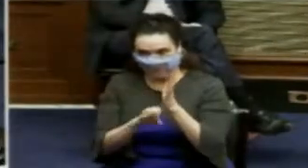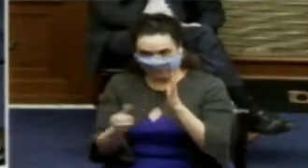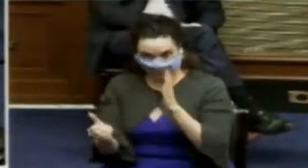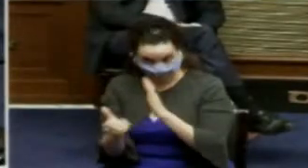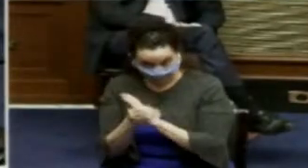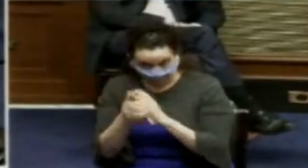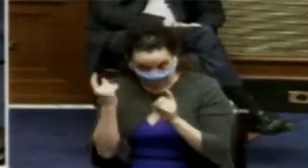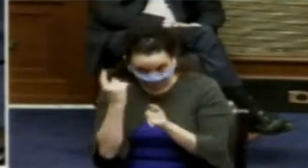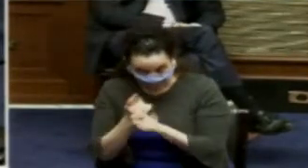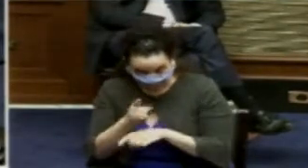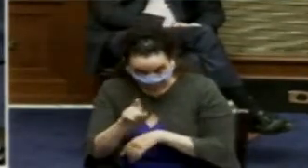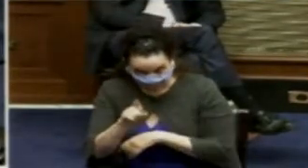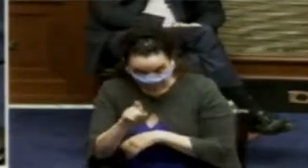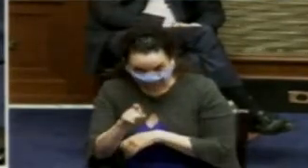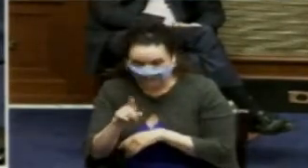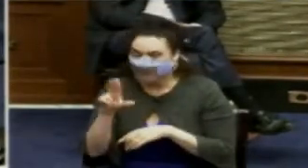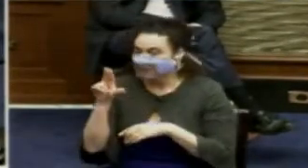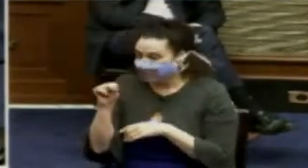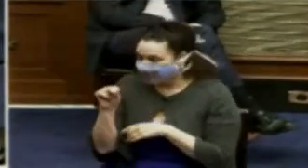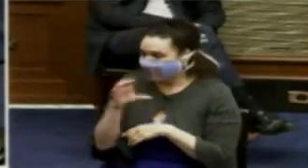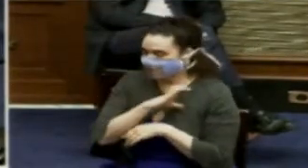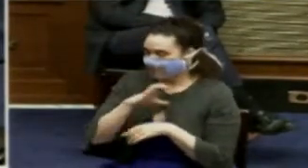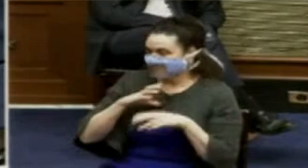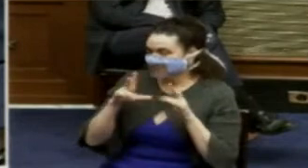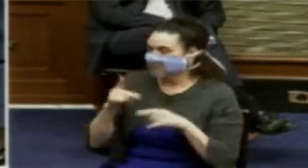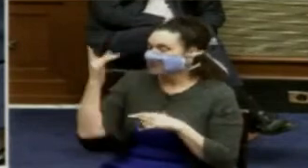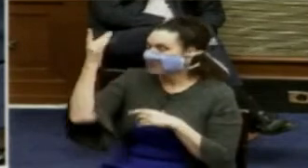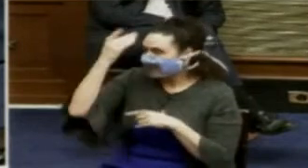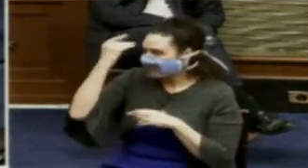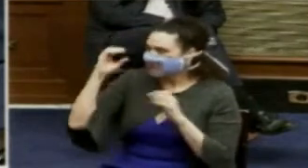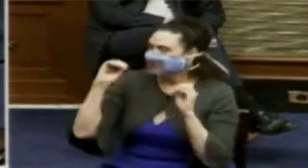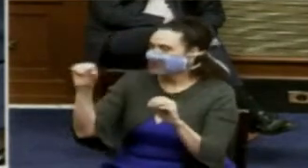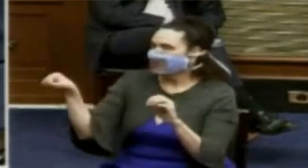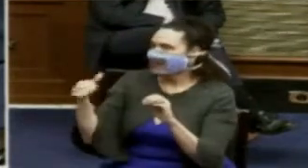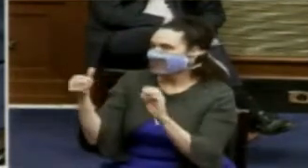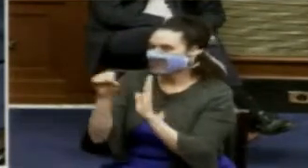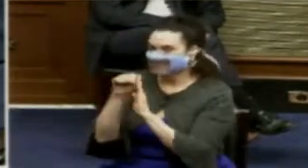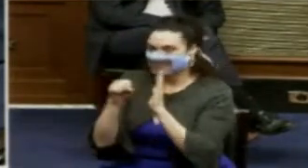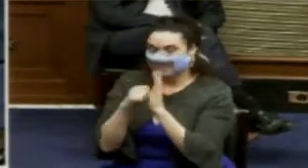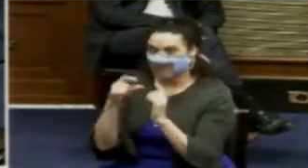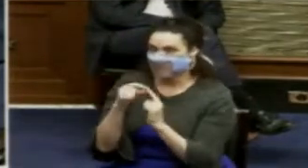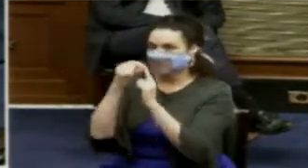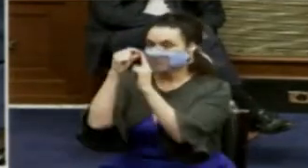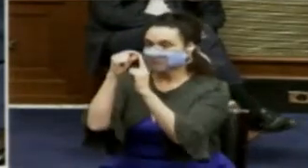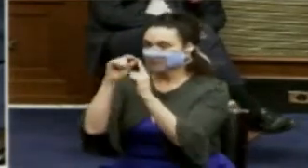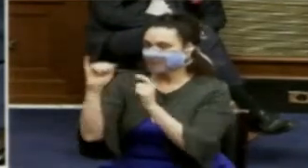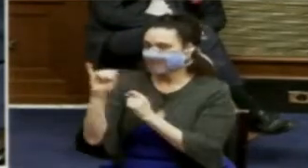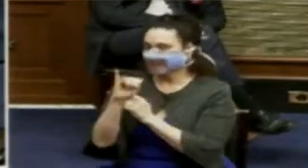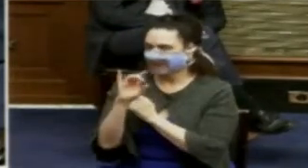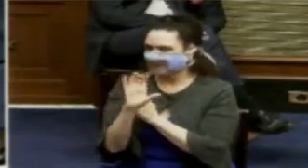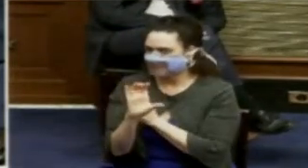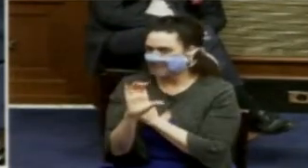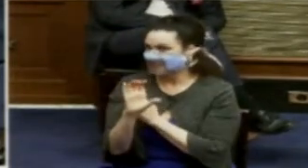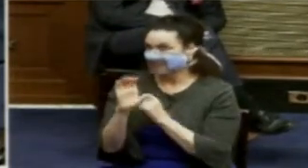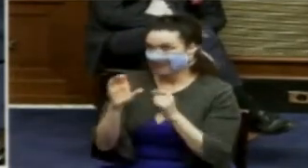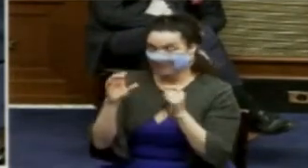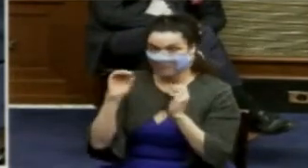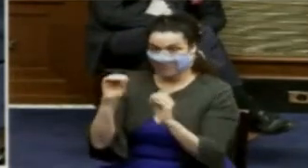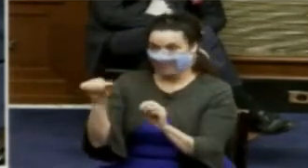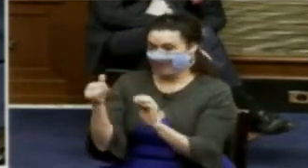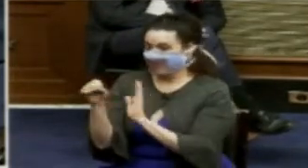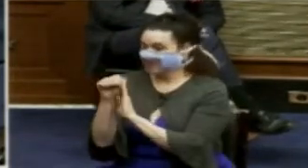No, Congressman, because no other state has a unique status or owes its very creation to a